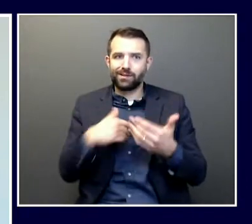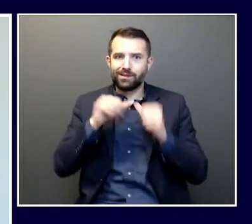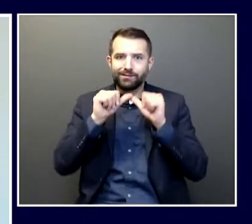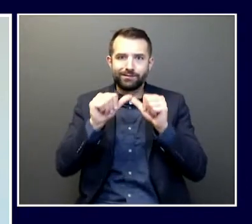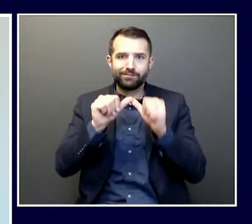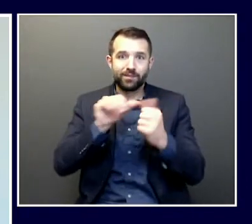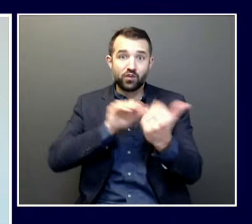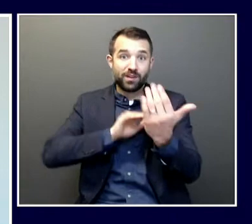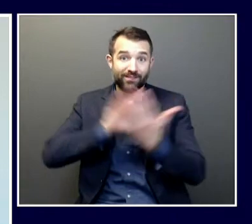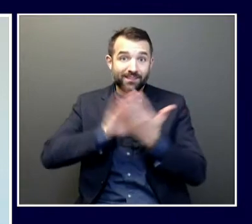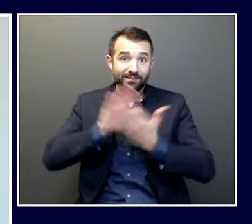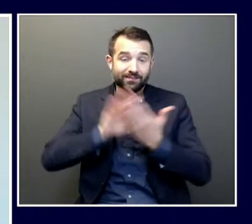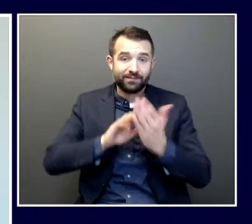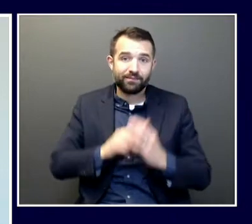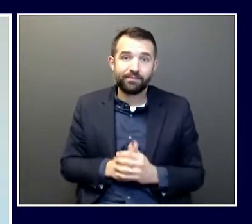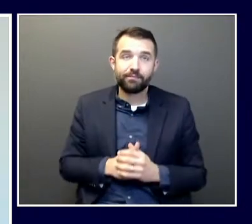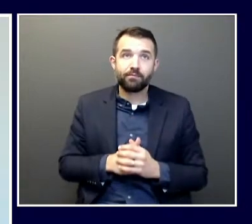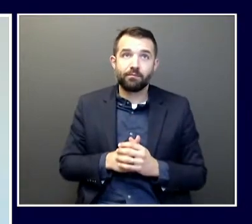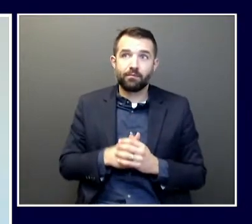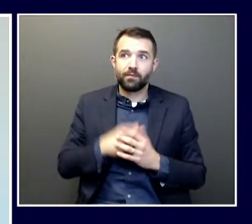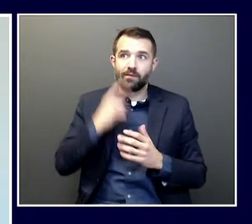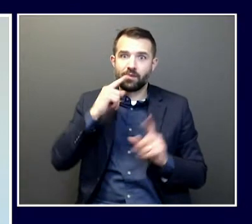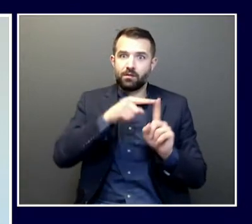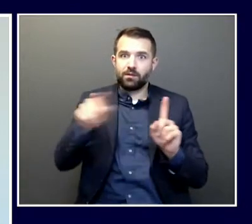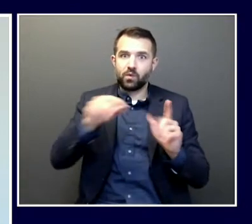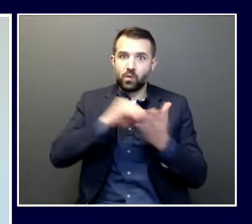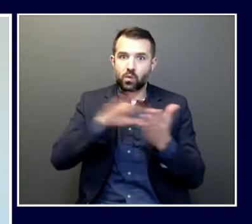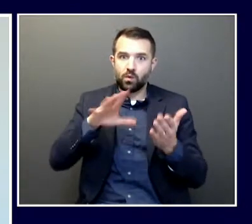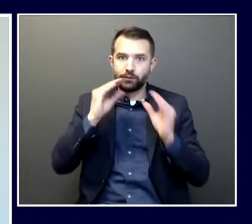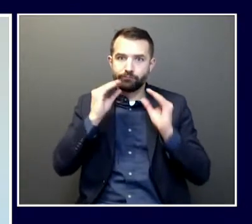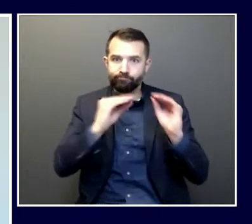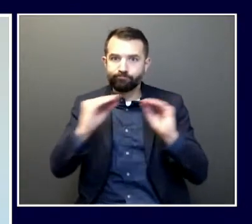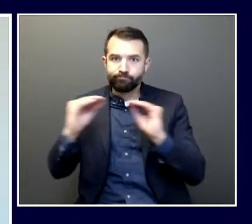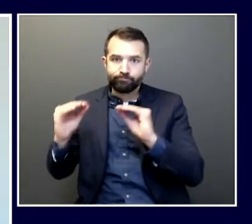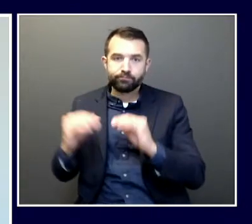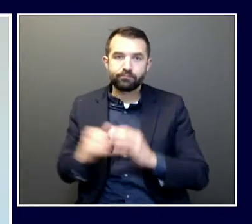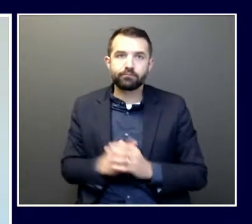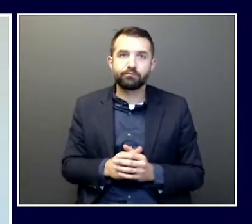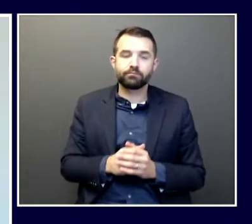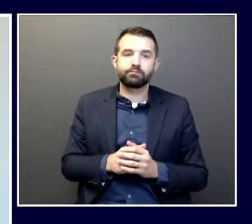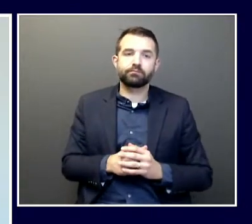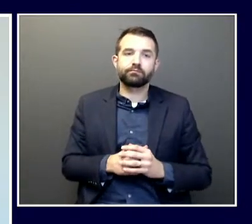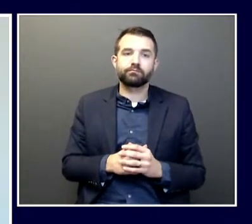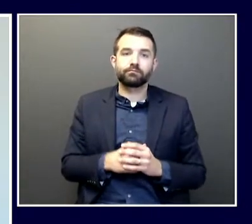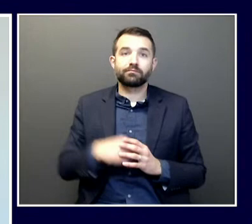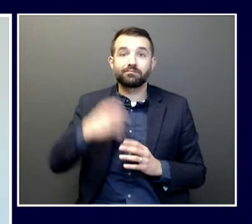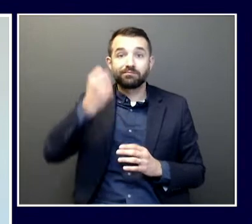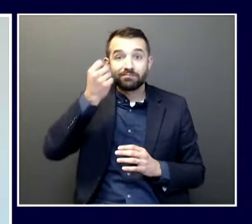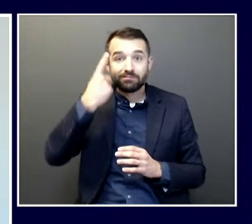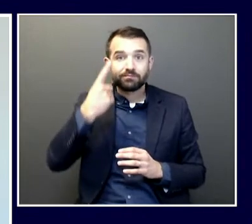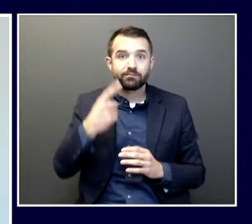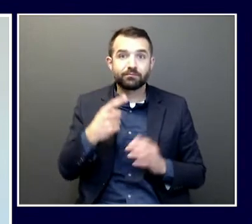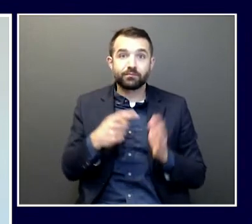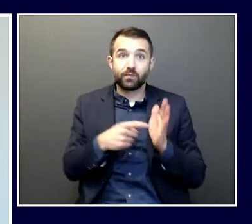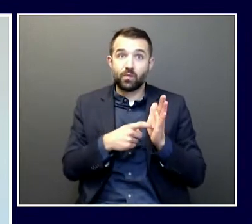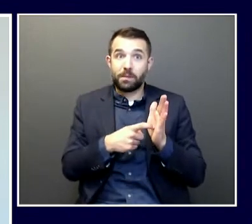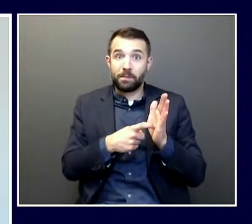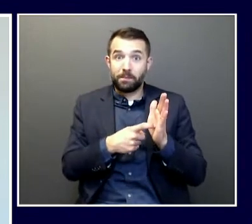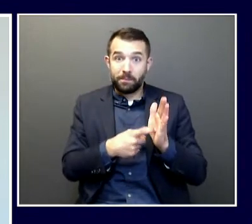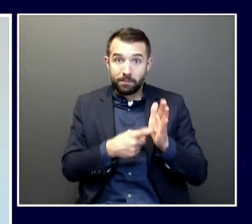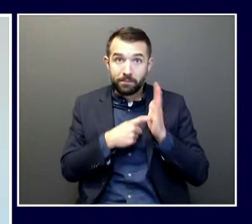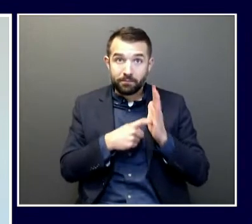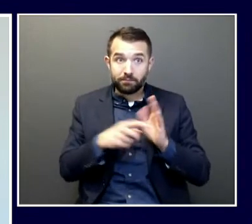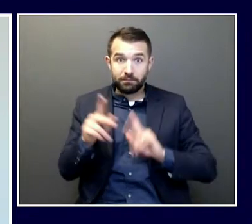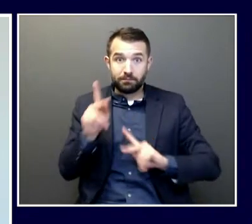we can to promote that outcome. But it does require that people take advantage of these